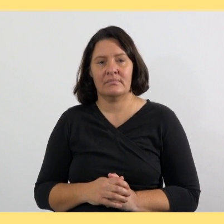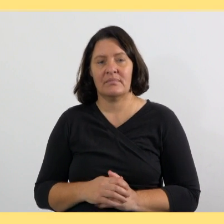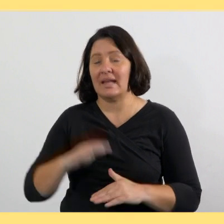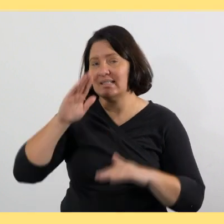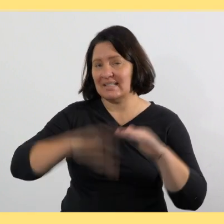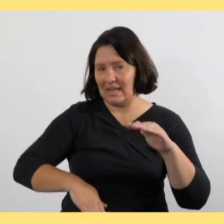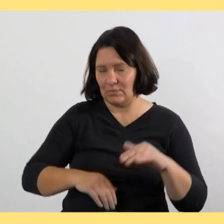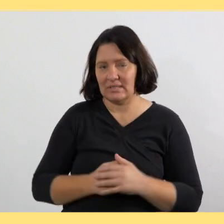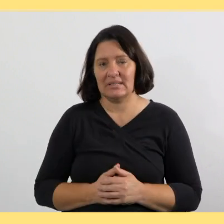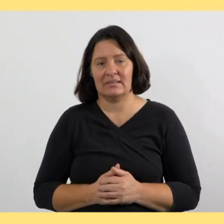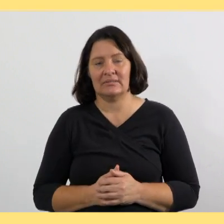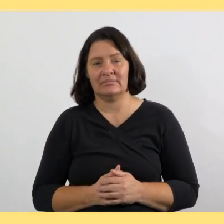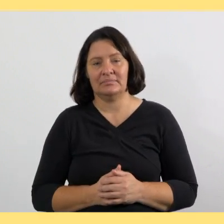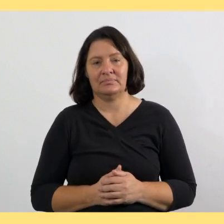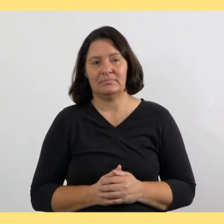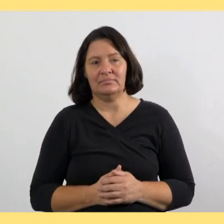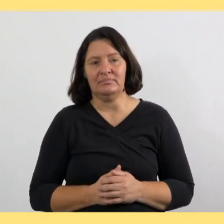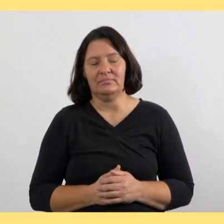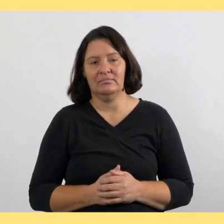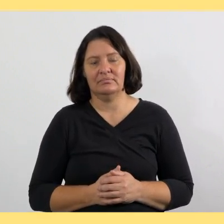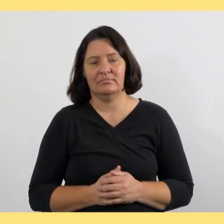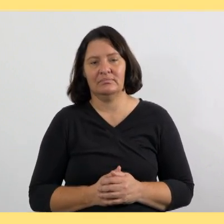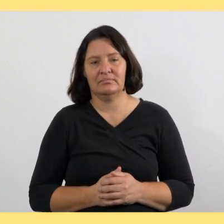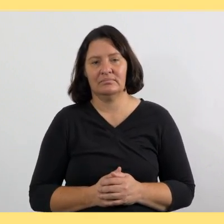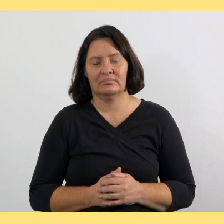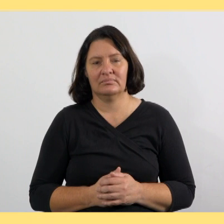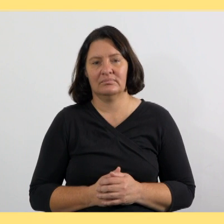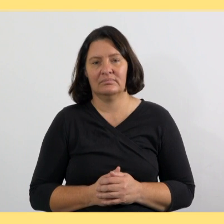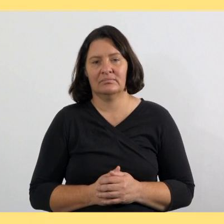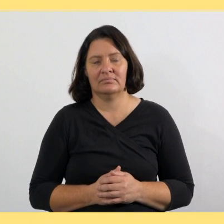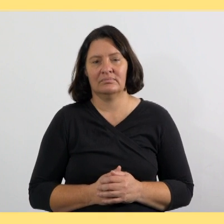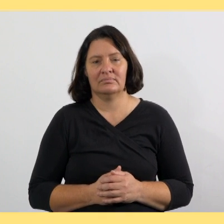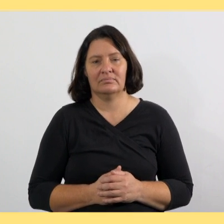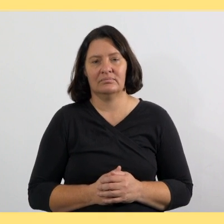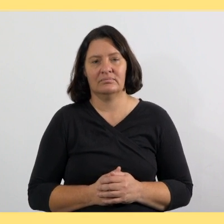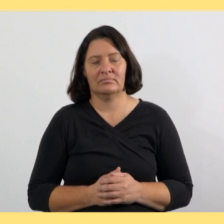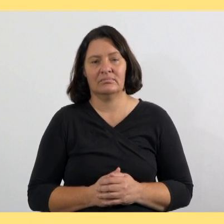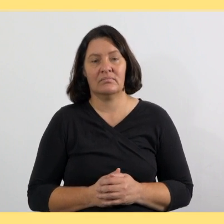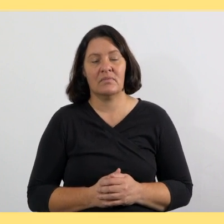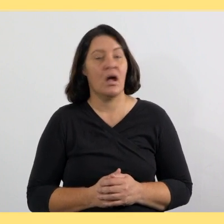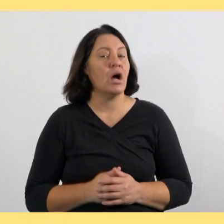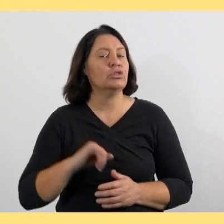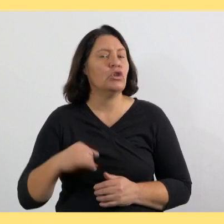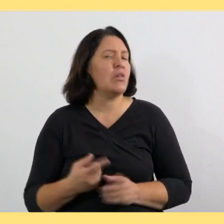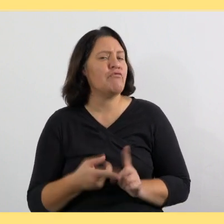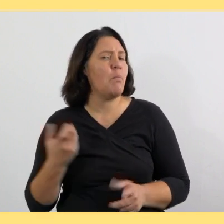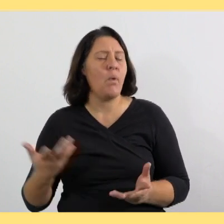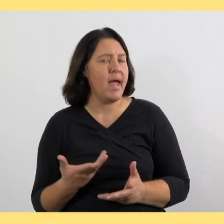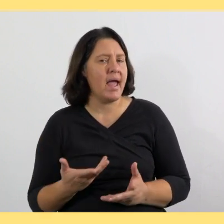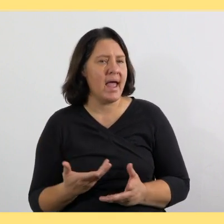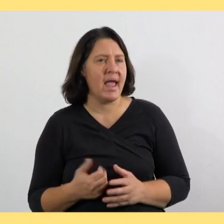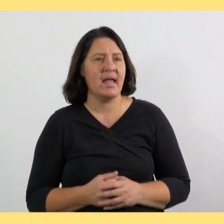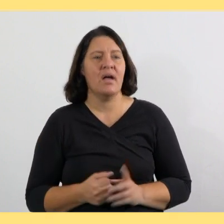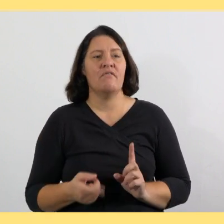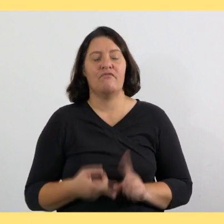and discount. Bank and discount. From which journal are we posting this